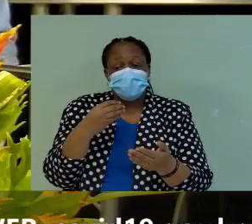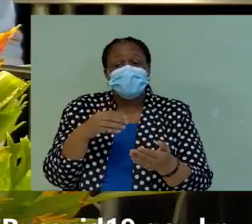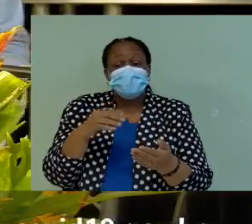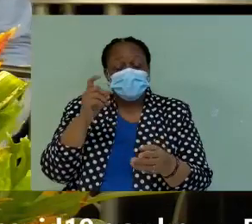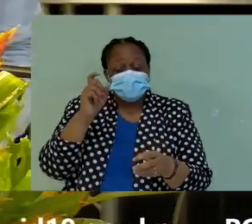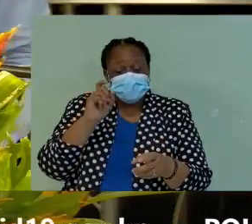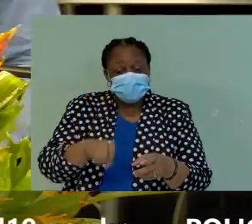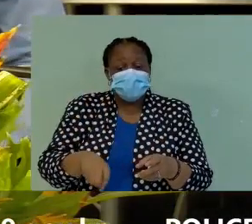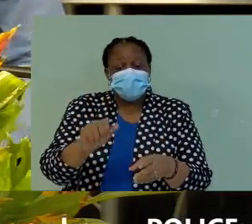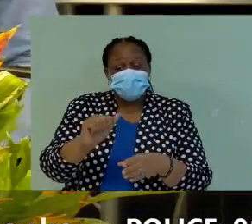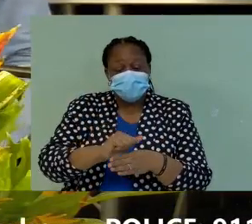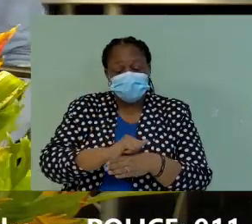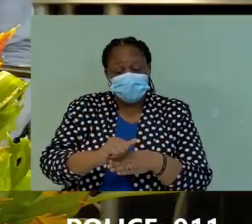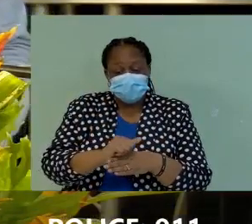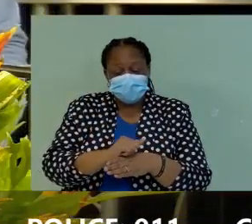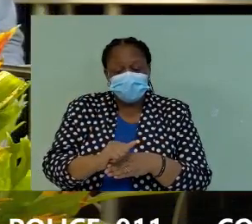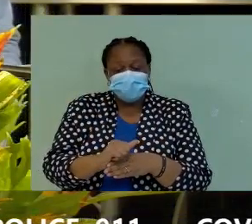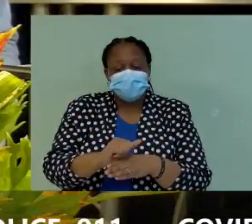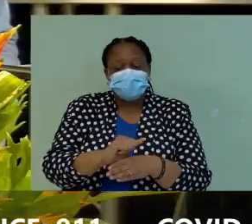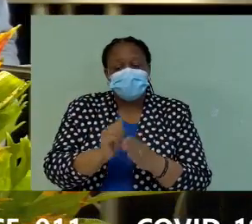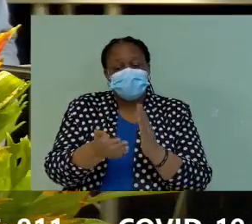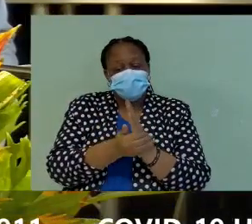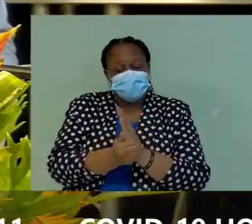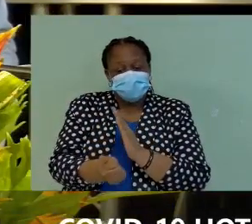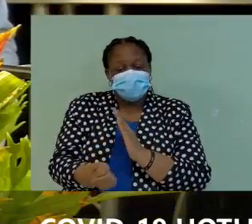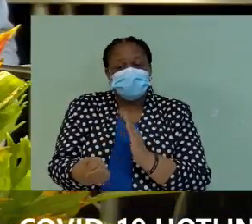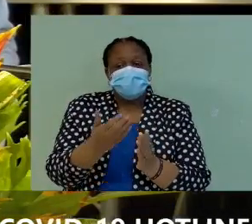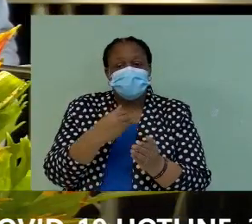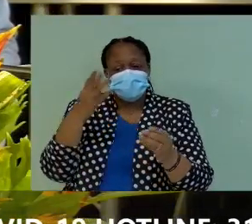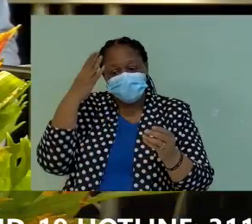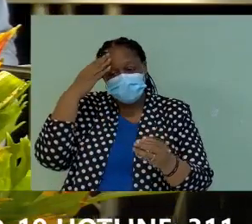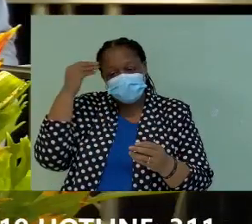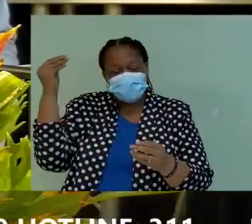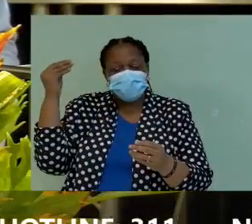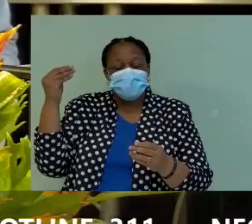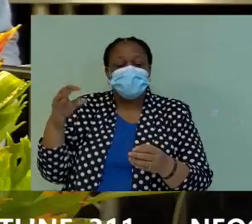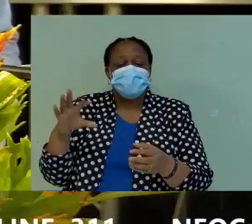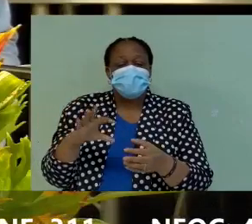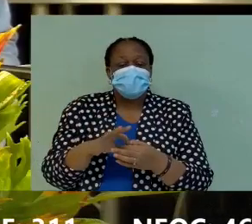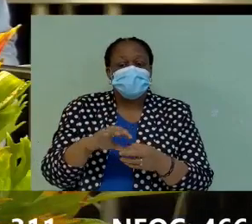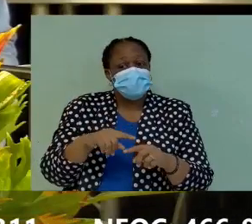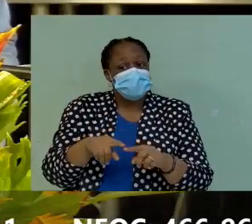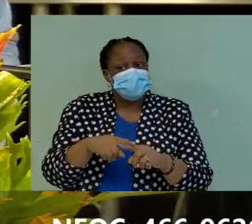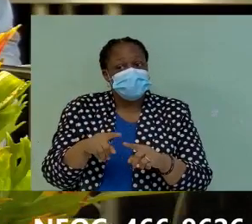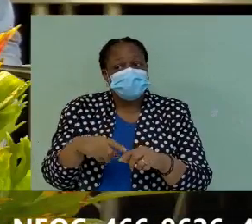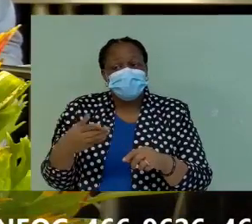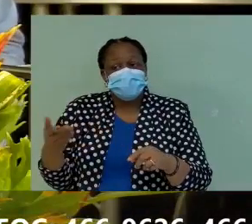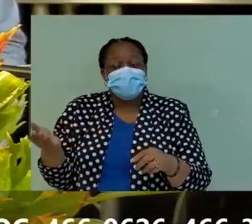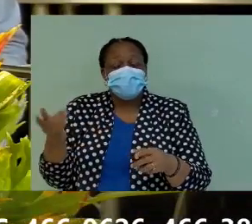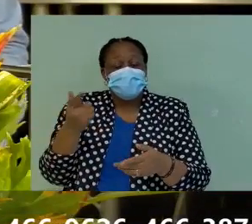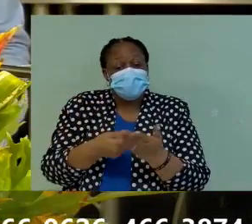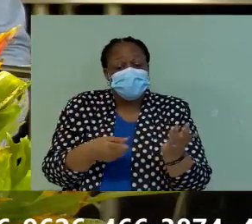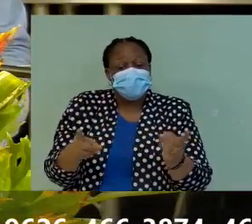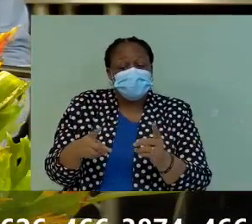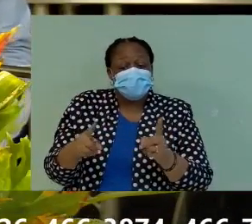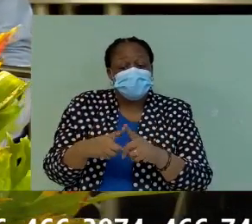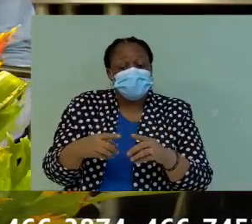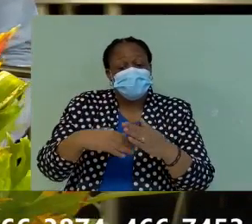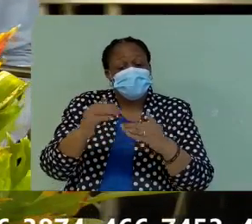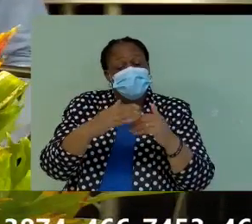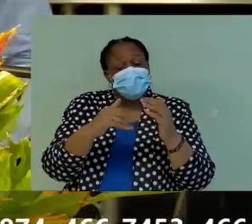persons with the knowledge, the skills, and the experience of the various skill areas. One of